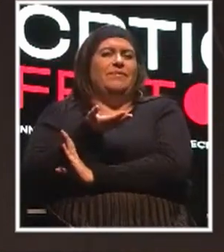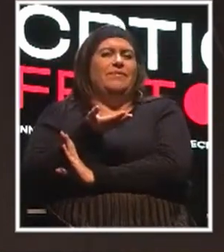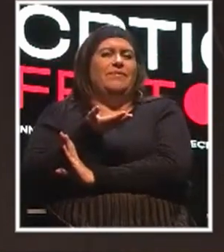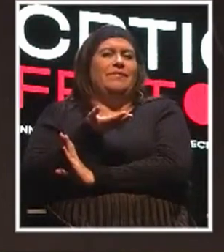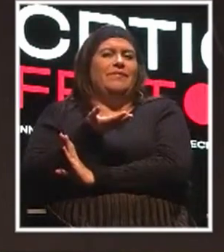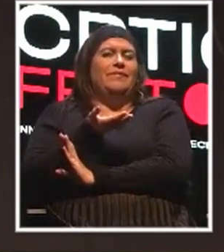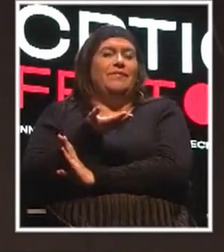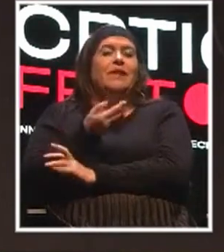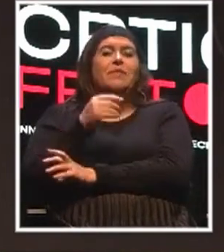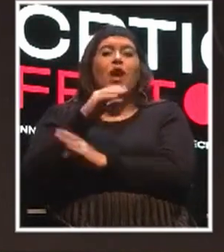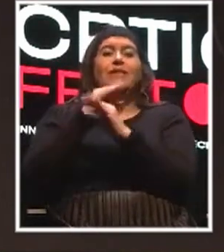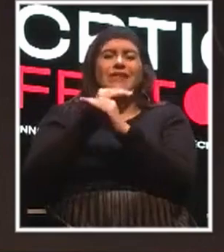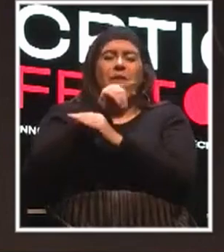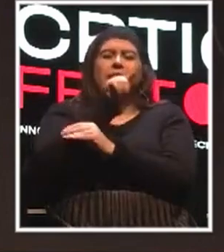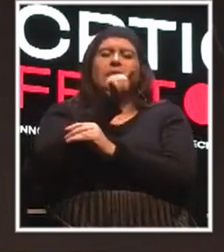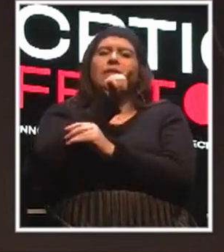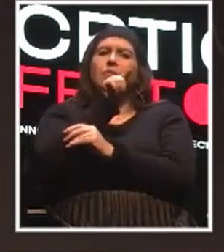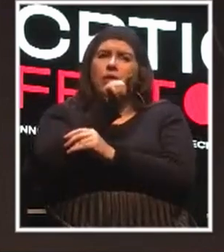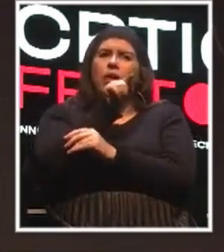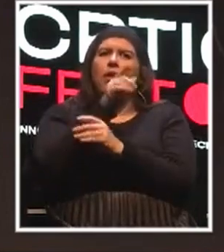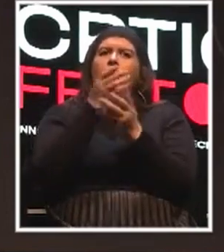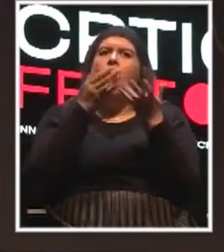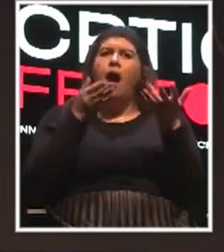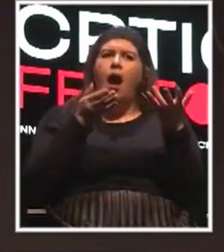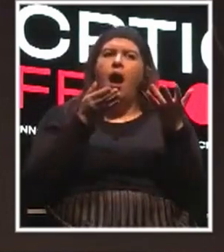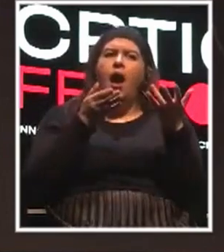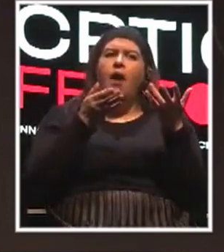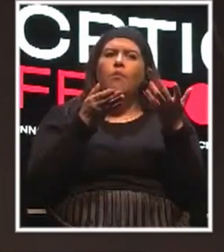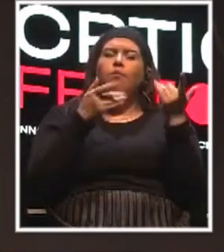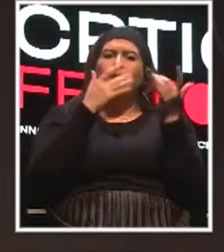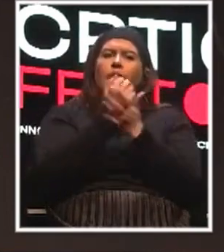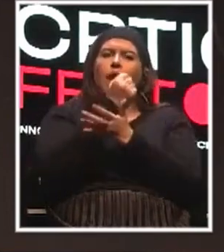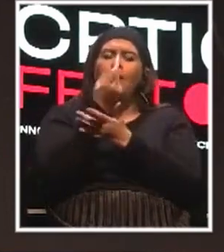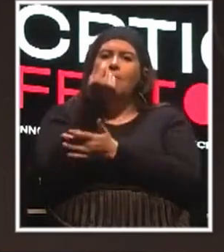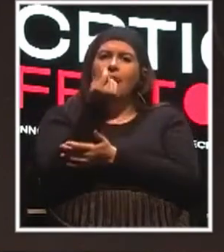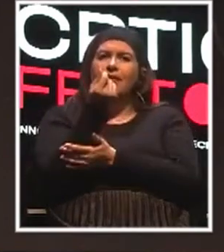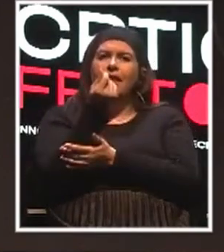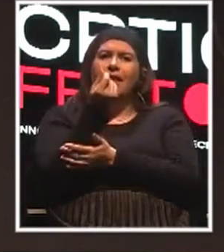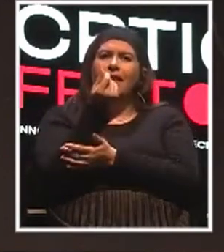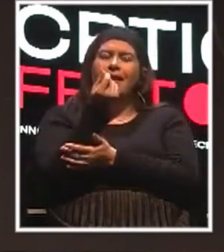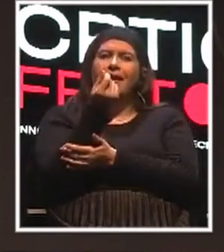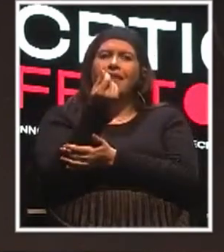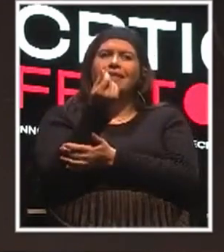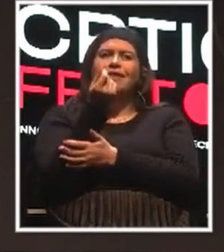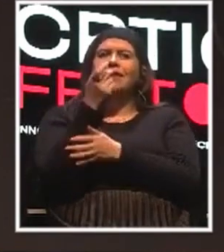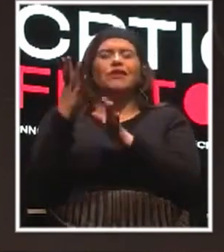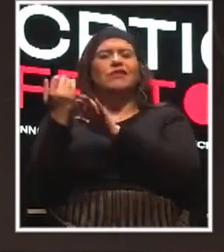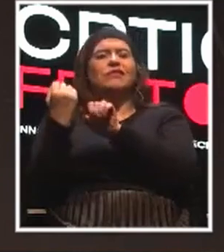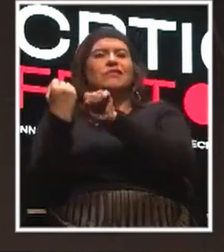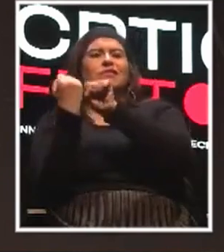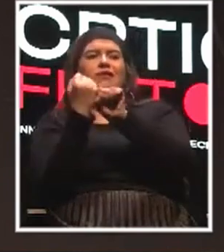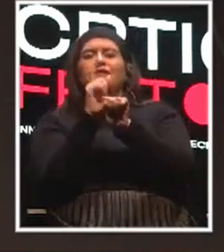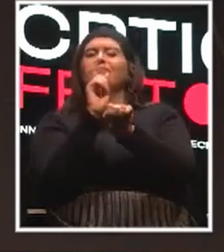as Netflix does. But that brings an interesting question. What might